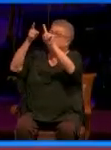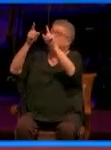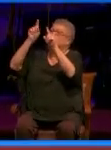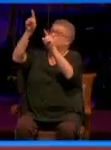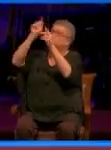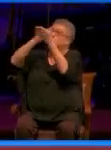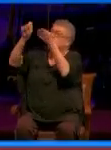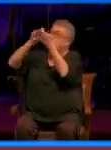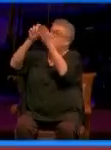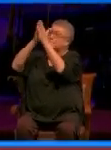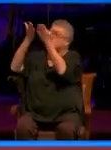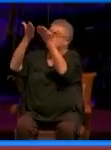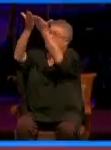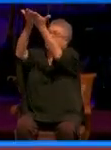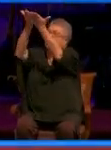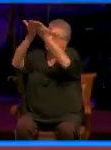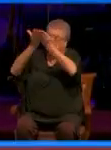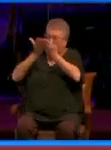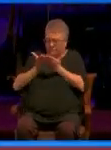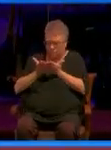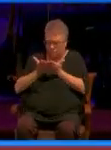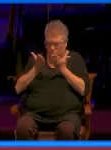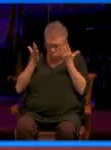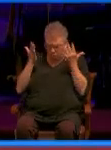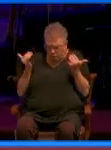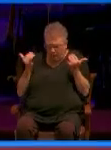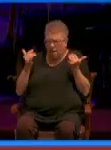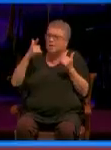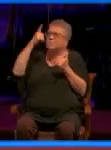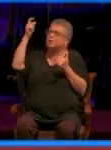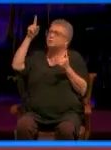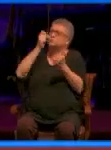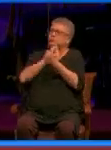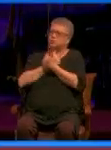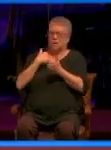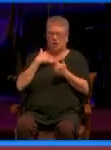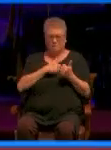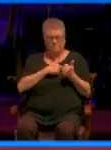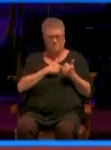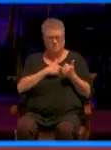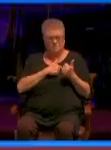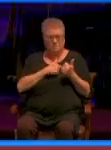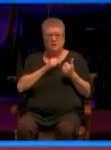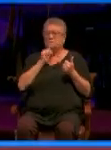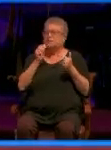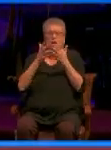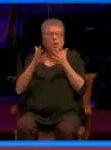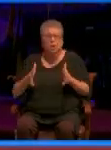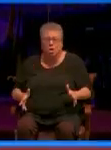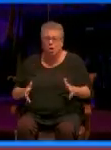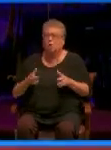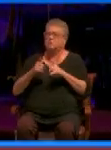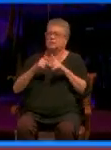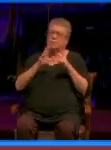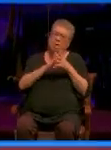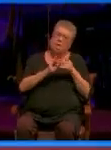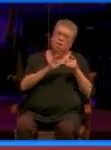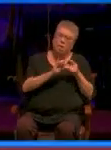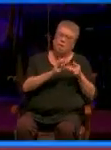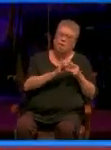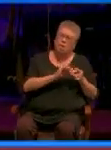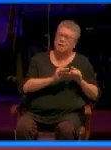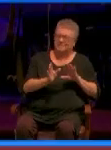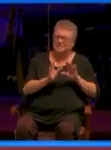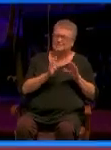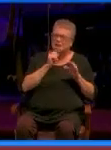us because you love us. Let us not get lost in the narrative of the story, but